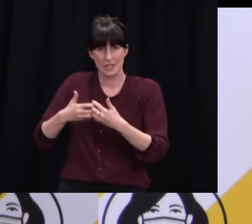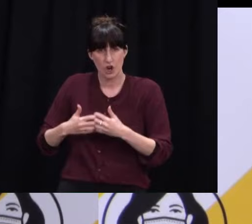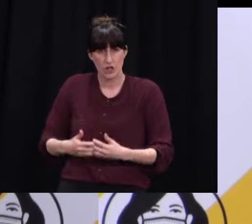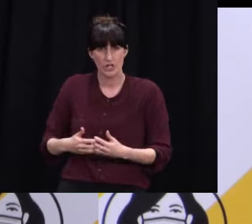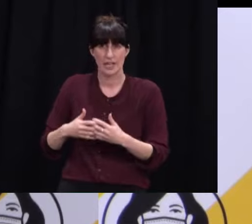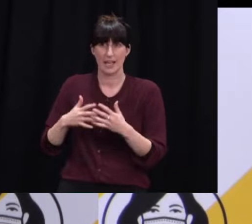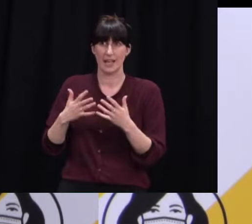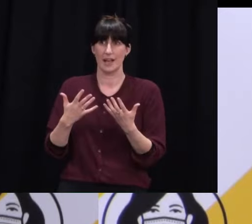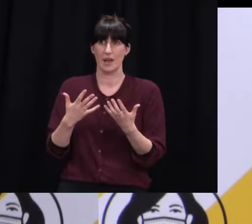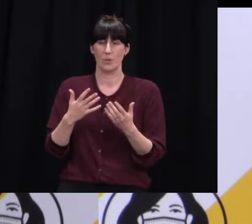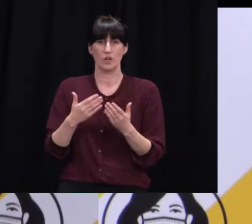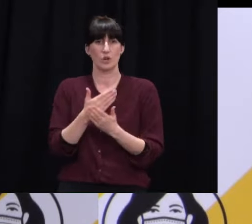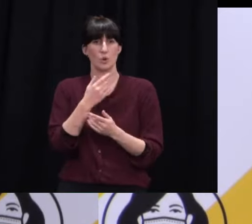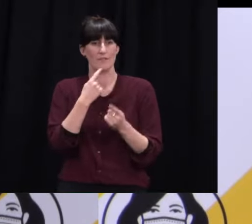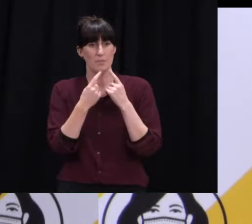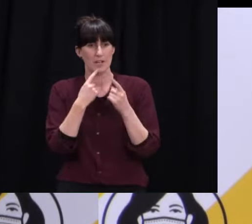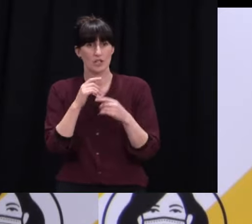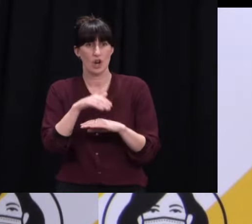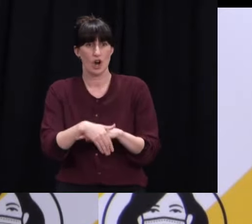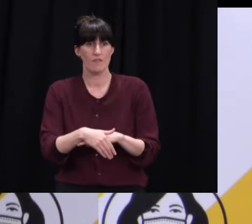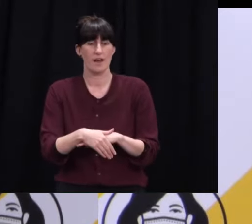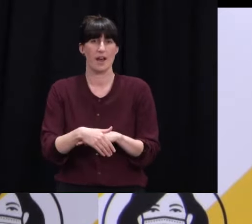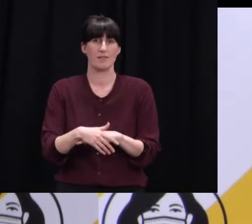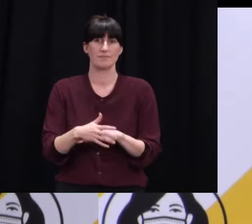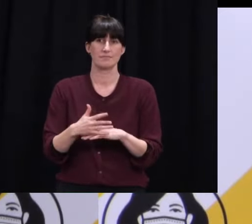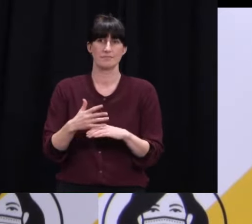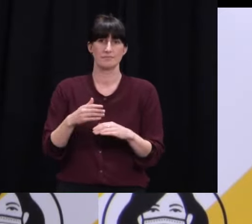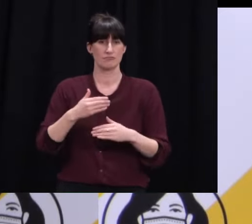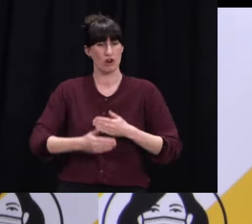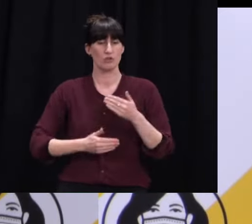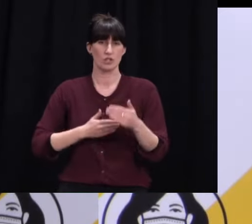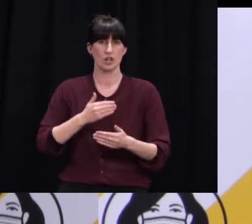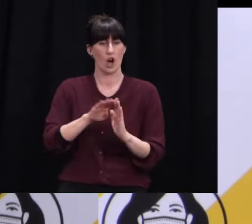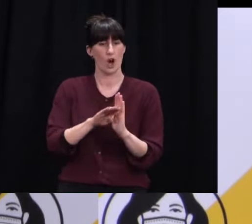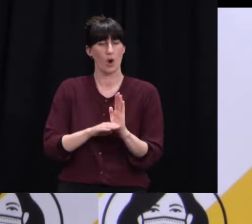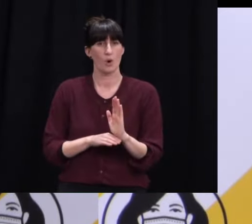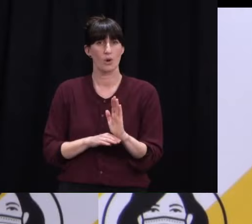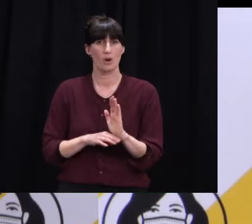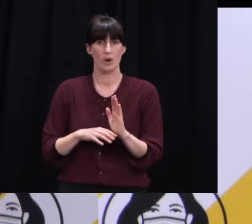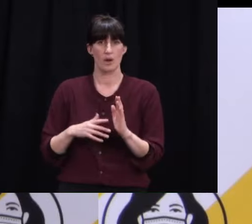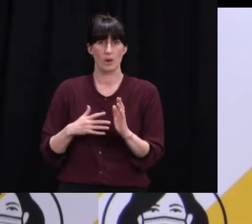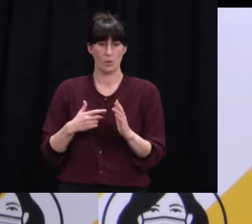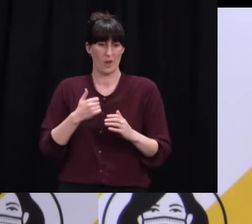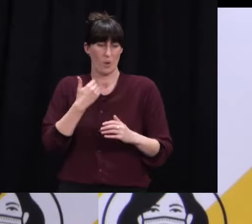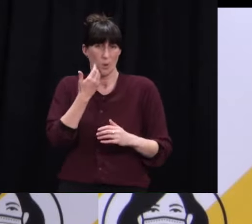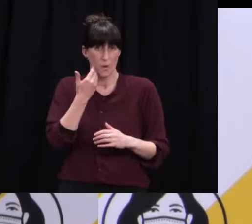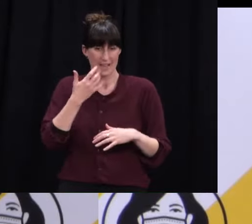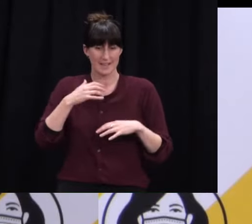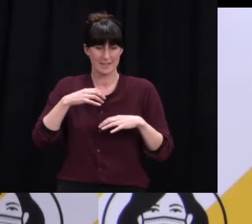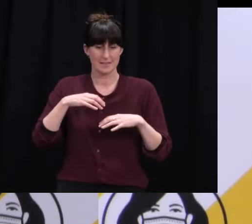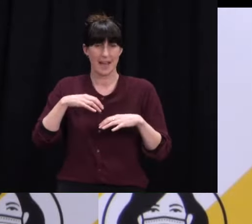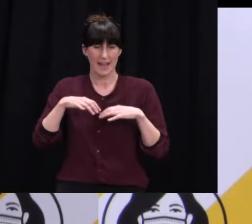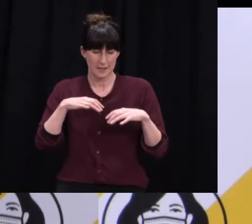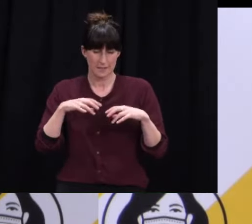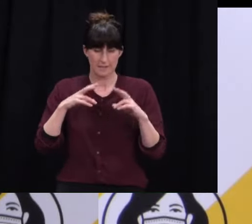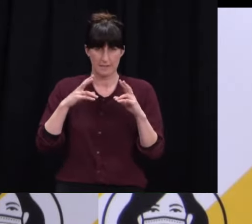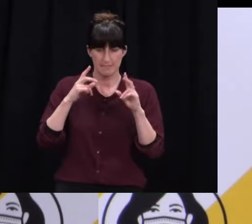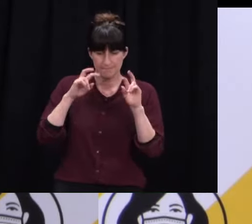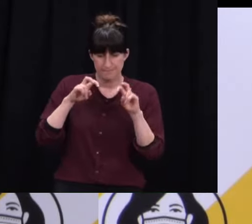greater international standardisation of those processes, for example. We're actively exploring, we are actively part of the conversations